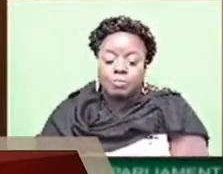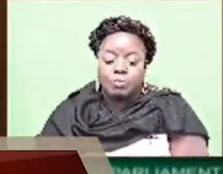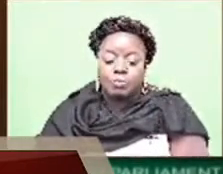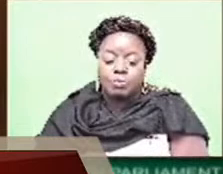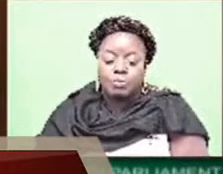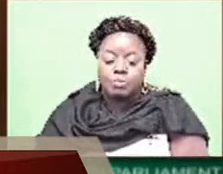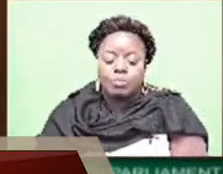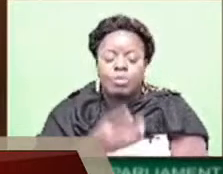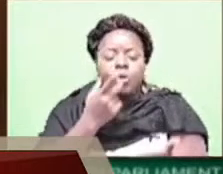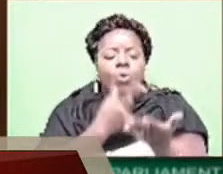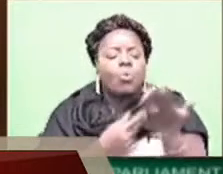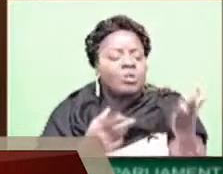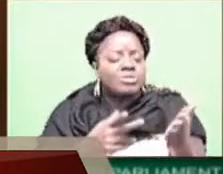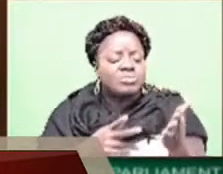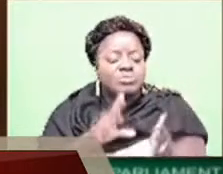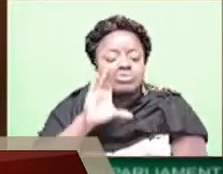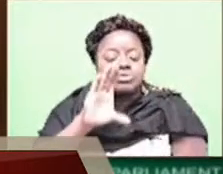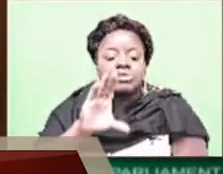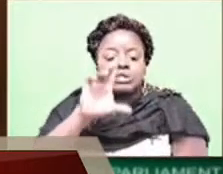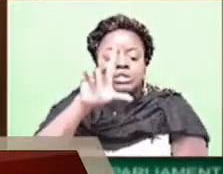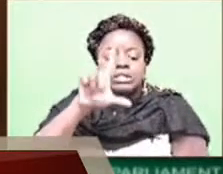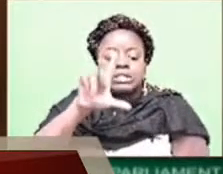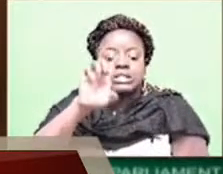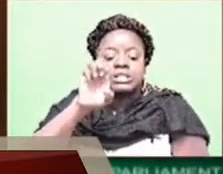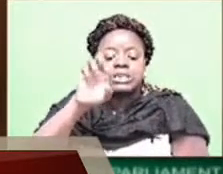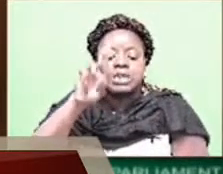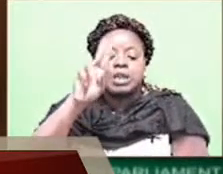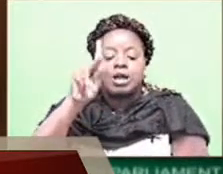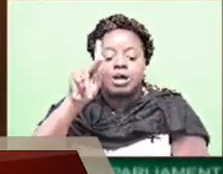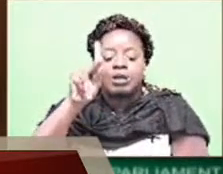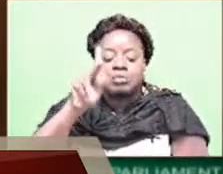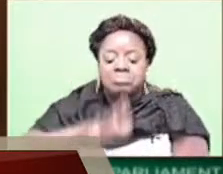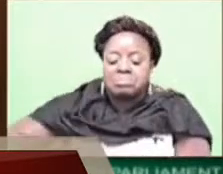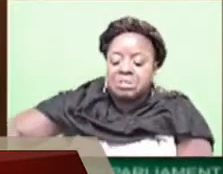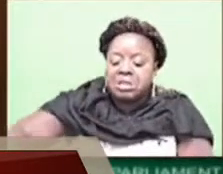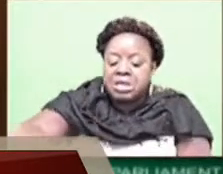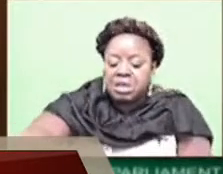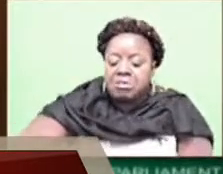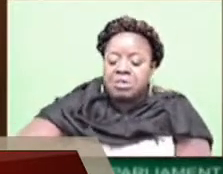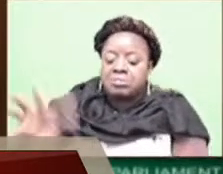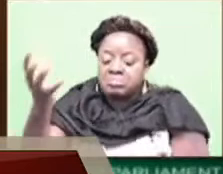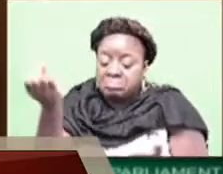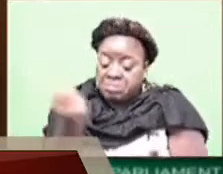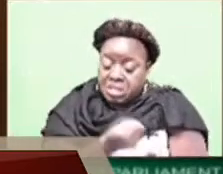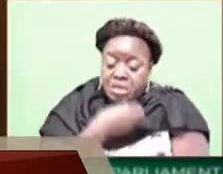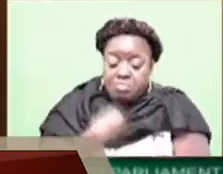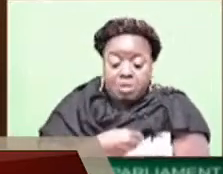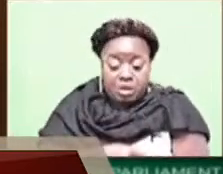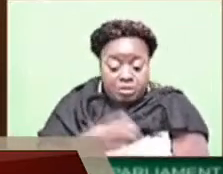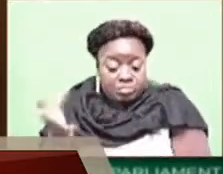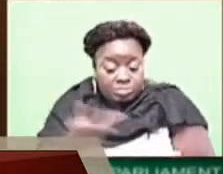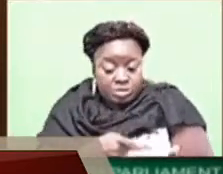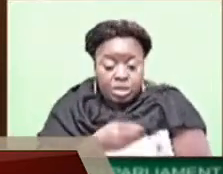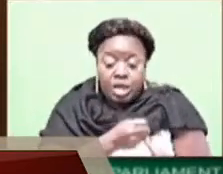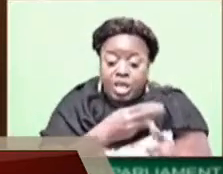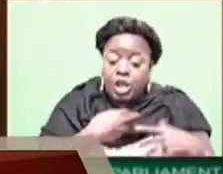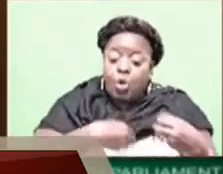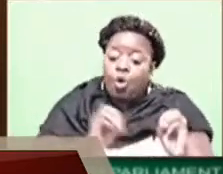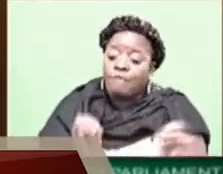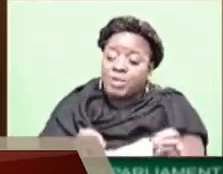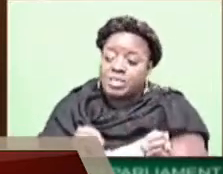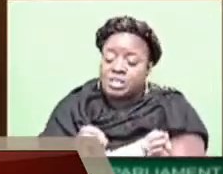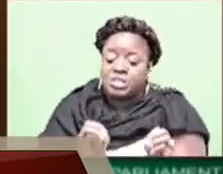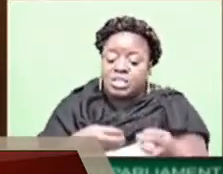of the district to receive payments, and that you can receive payments actually at the district. I want